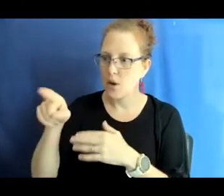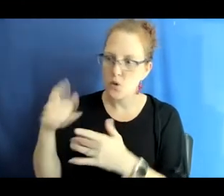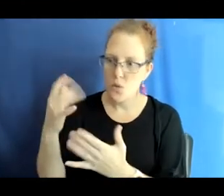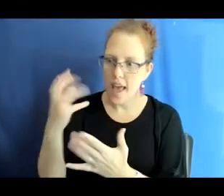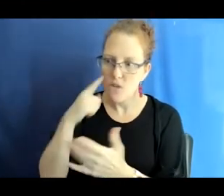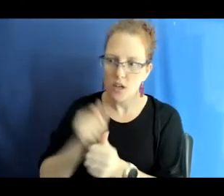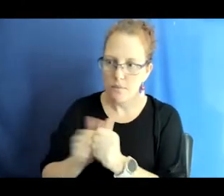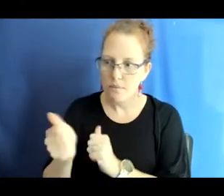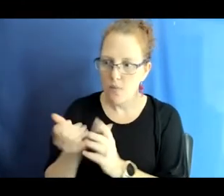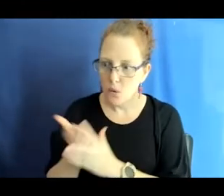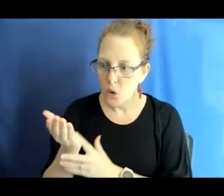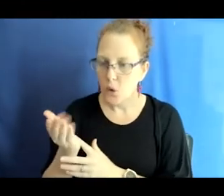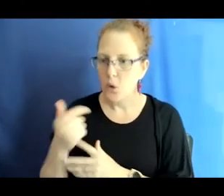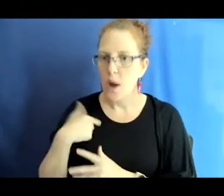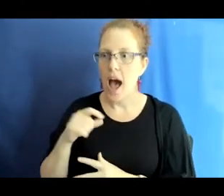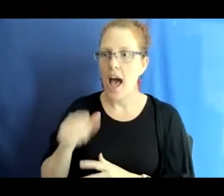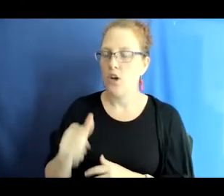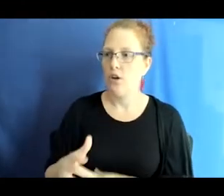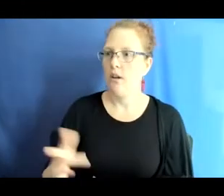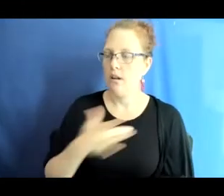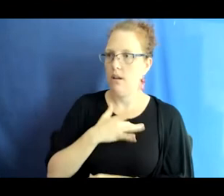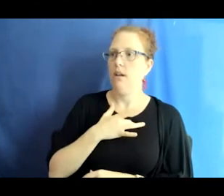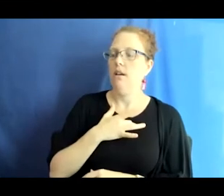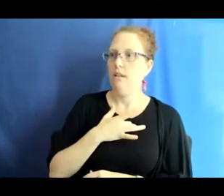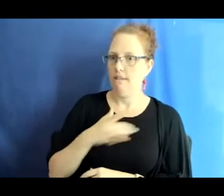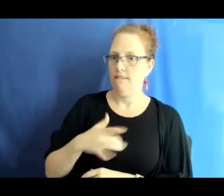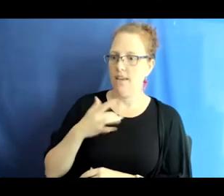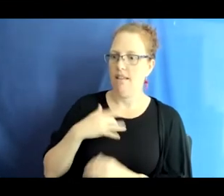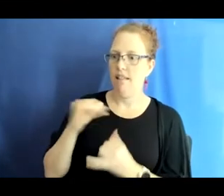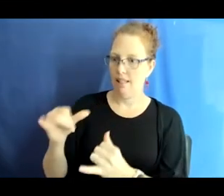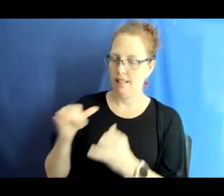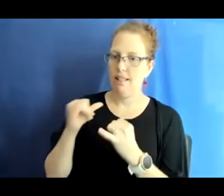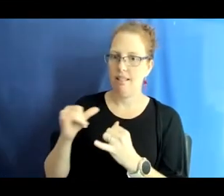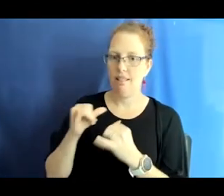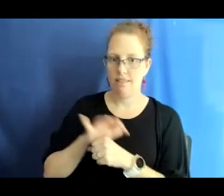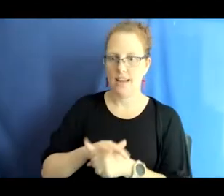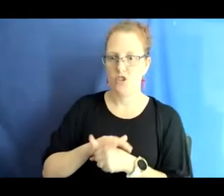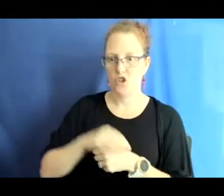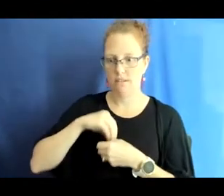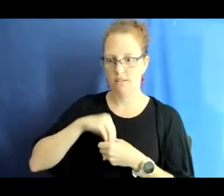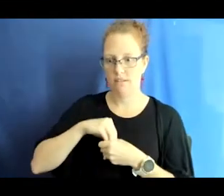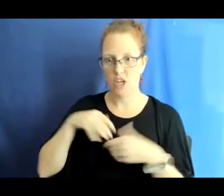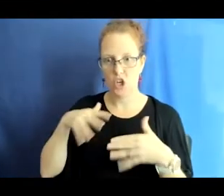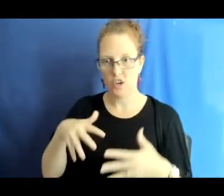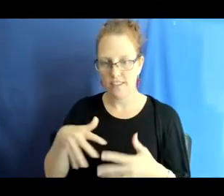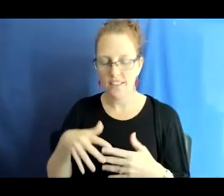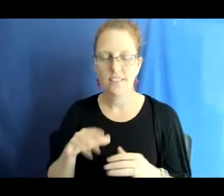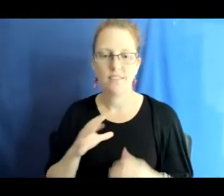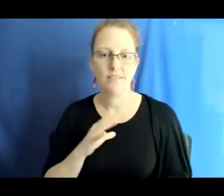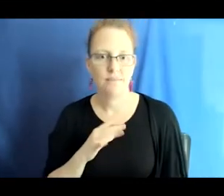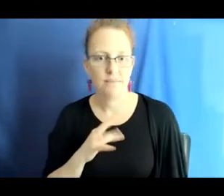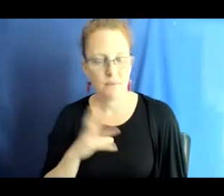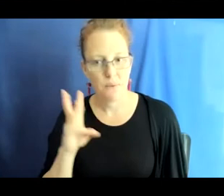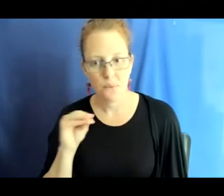through. Could really feel that tension, but it was